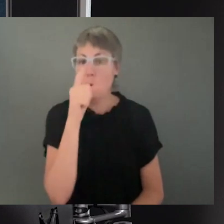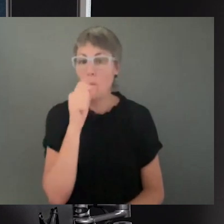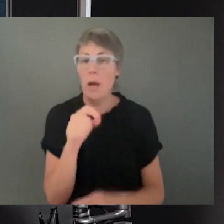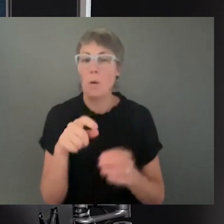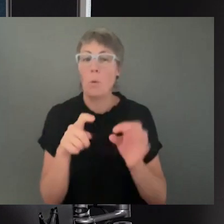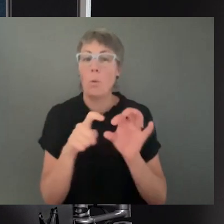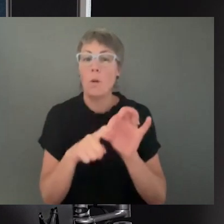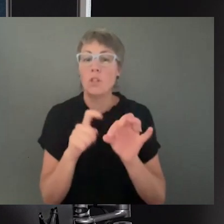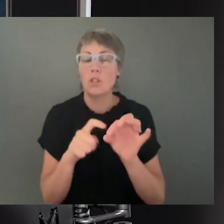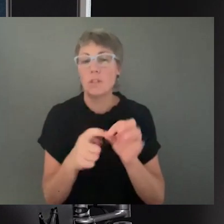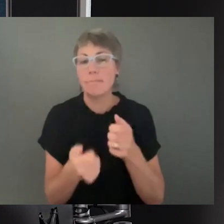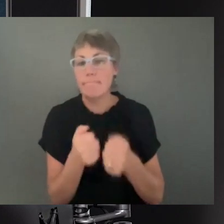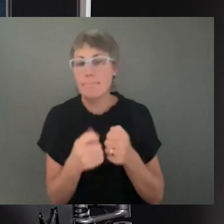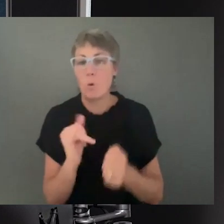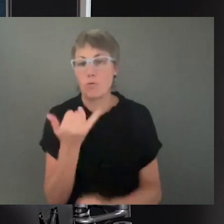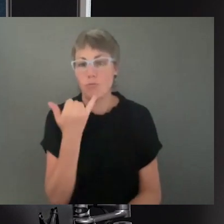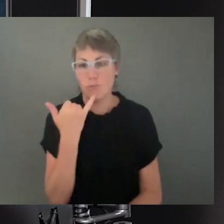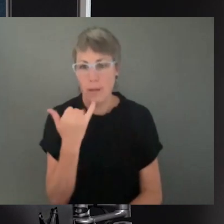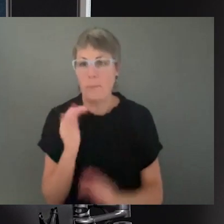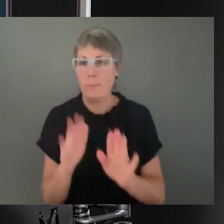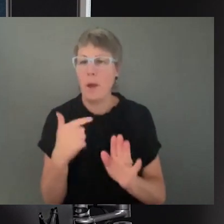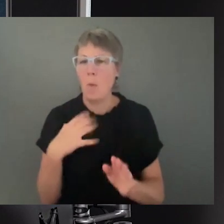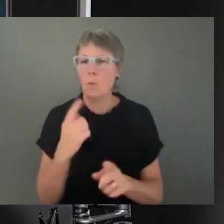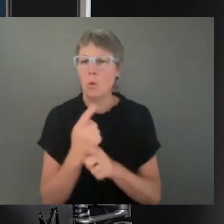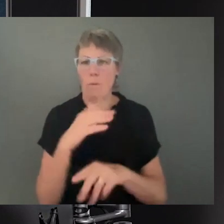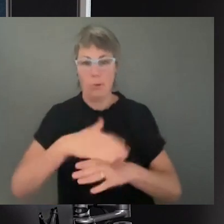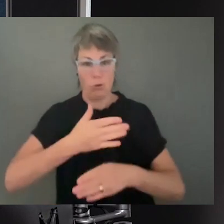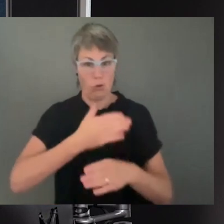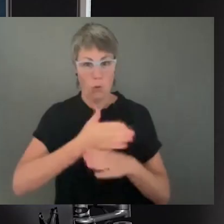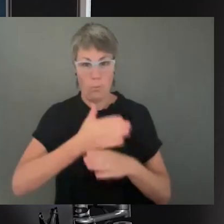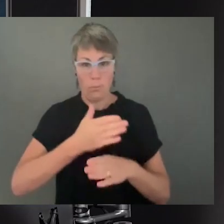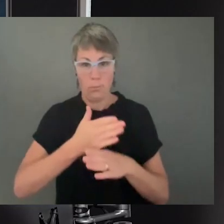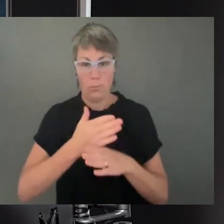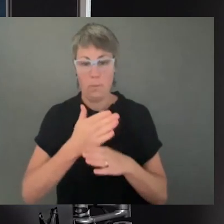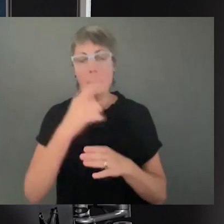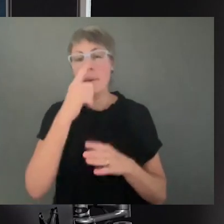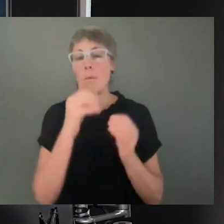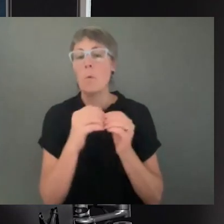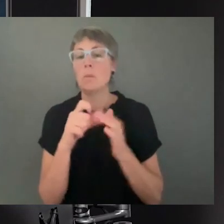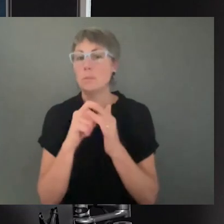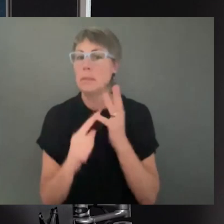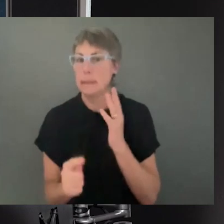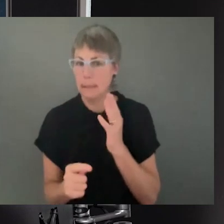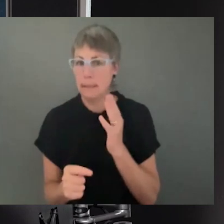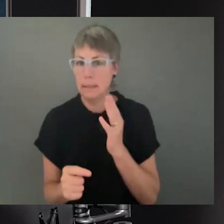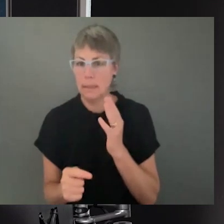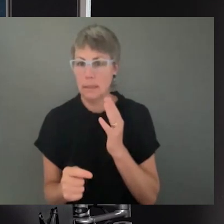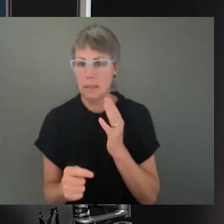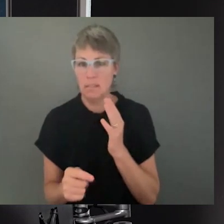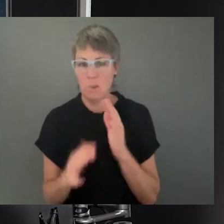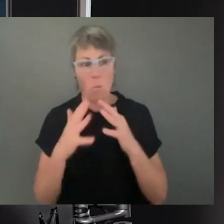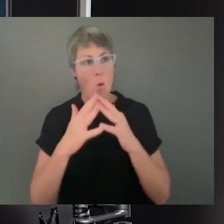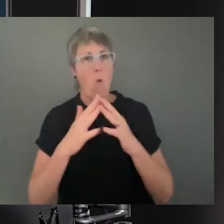630 222. I want to talk about employment, where people with a disability make up around 20% of the Australian